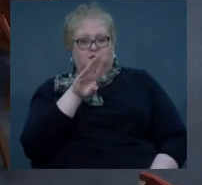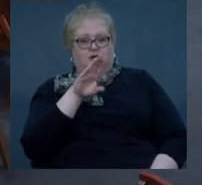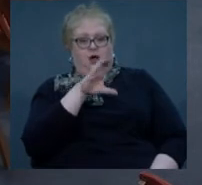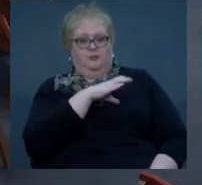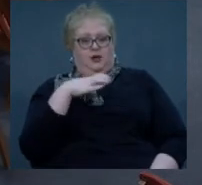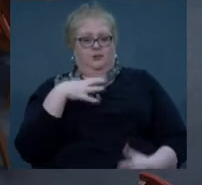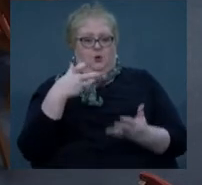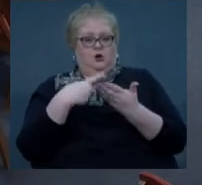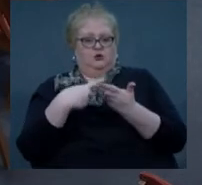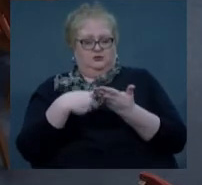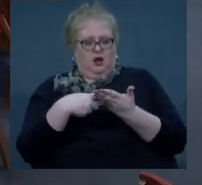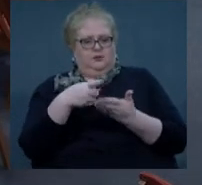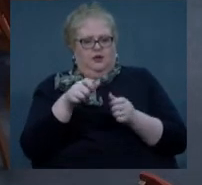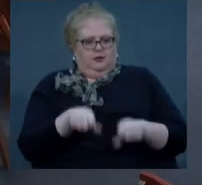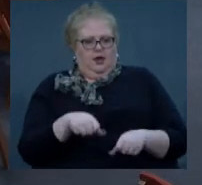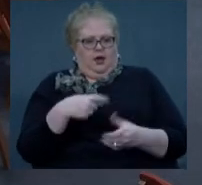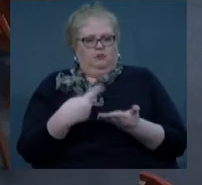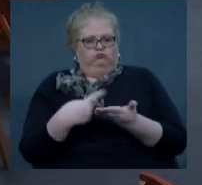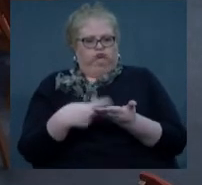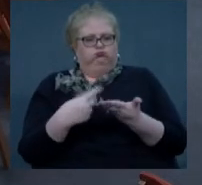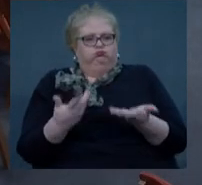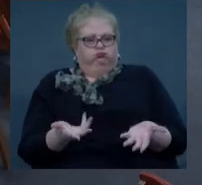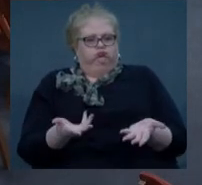yeah, then they do.